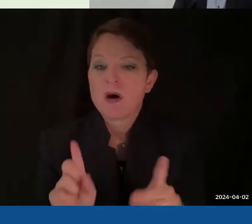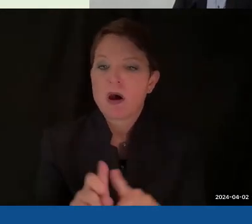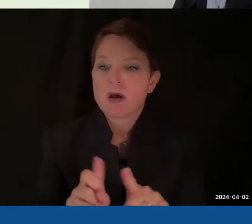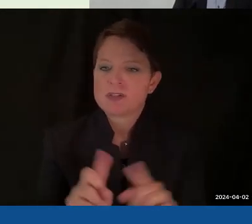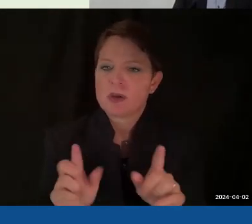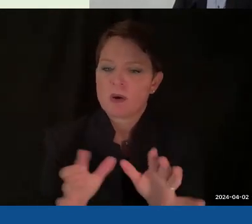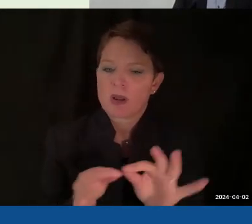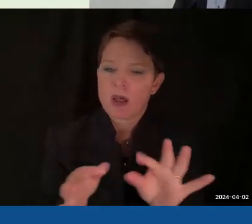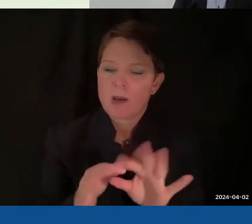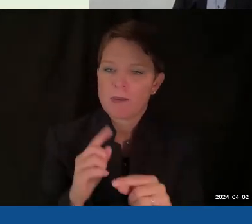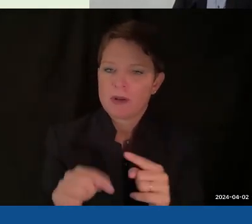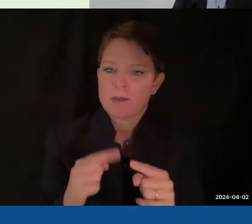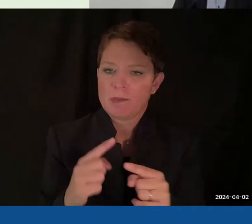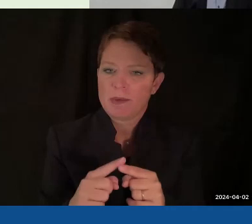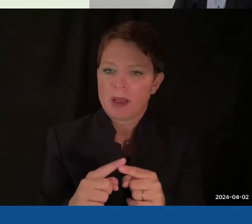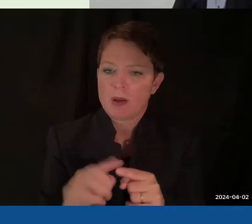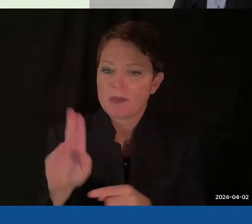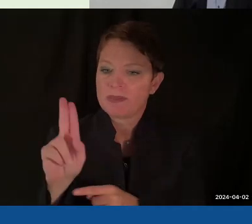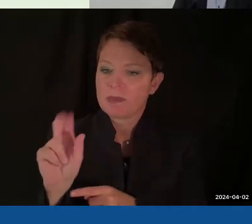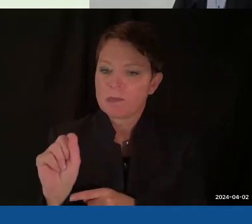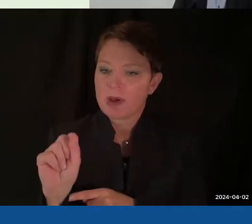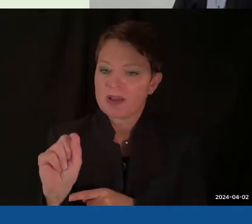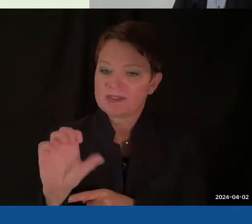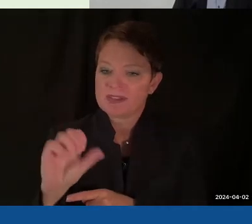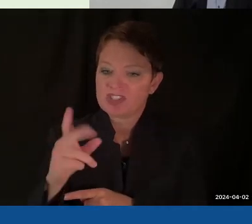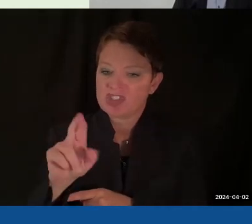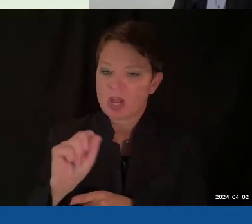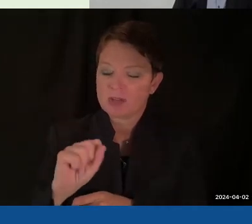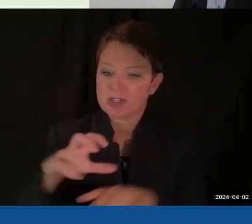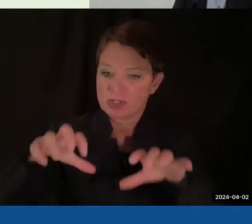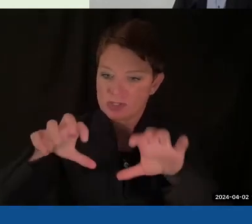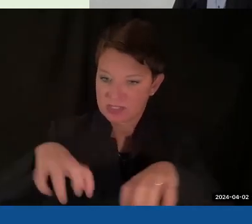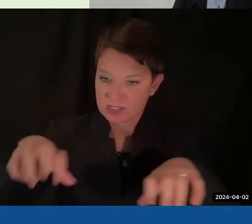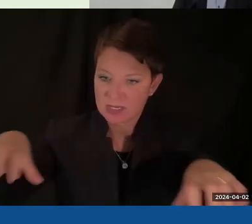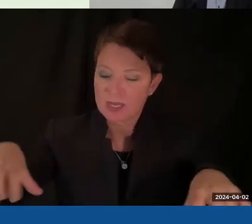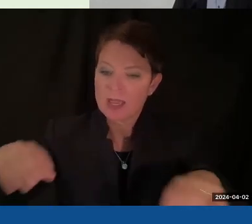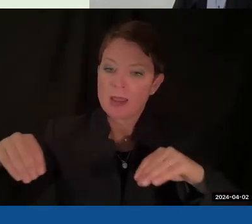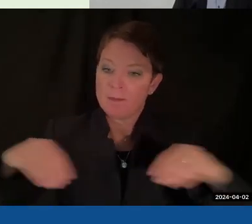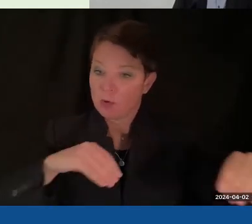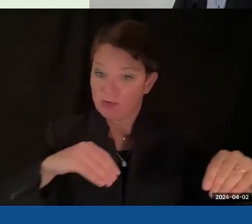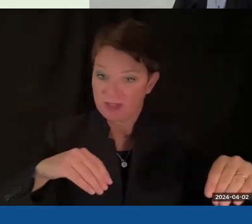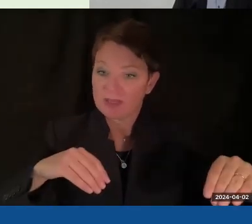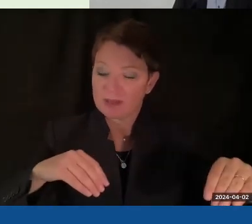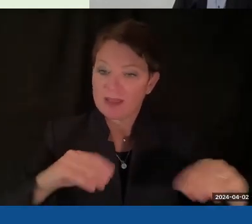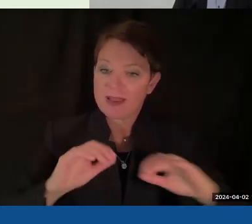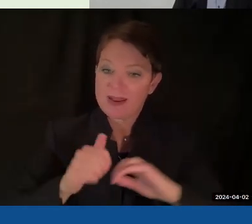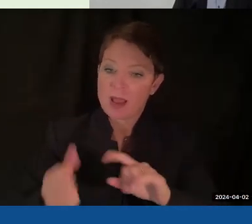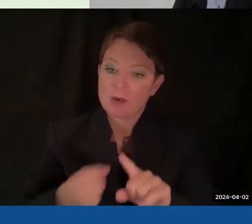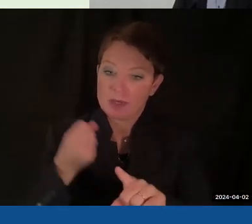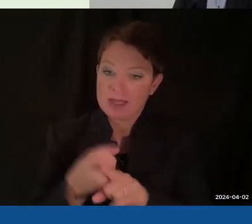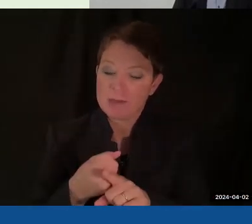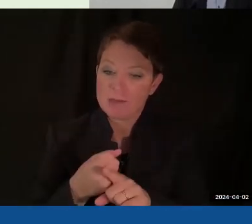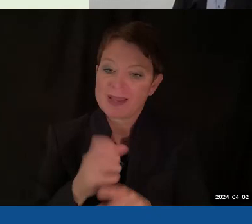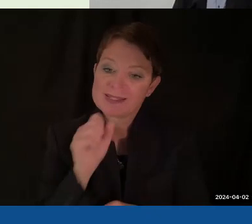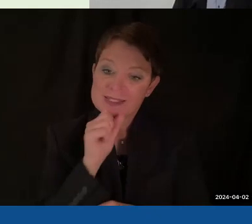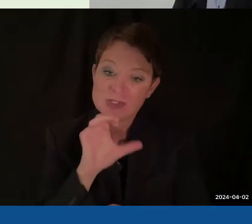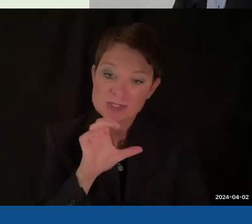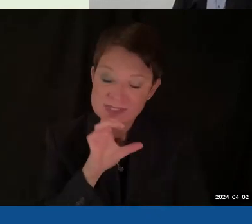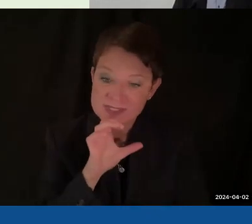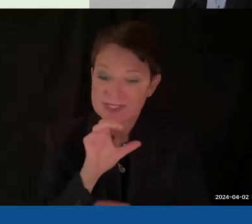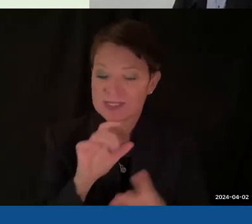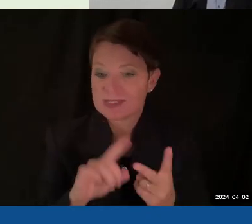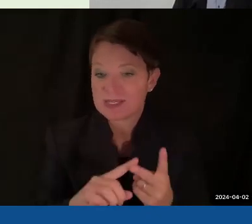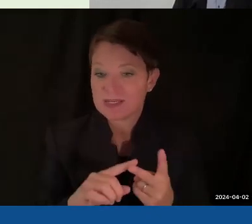comment around the bus shelters and moving the bus shelters and how that might impact the elderly